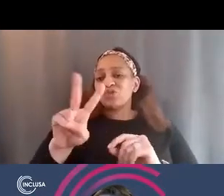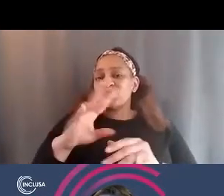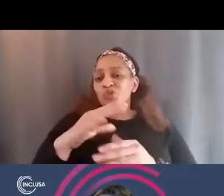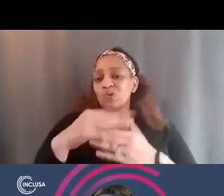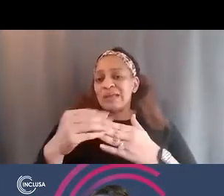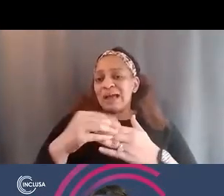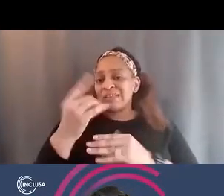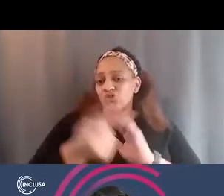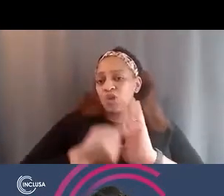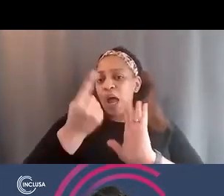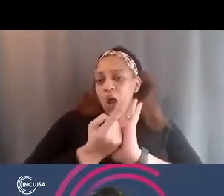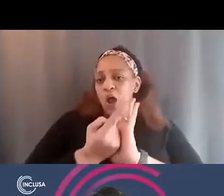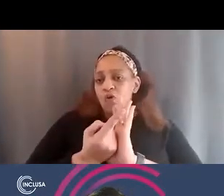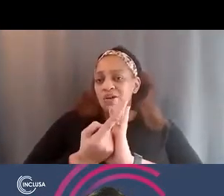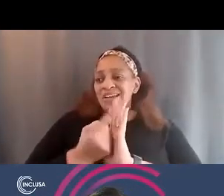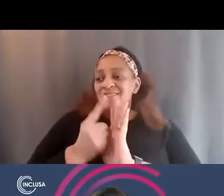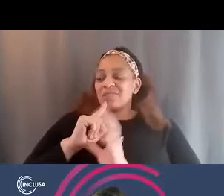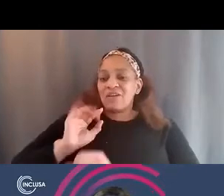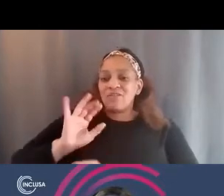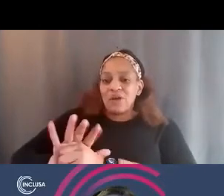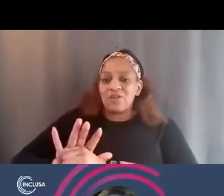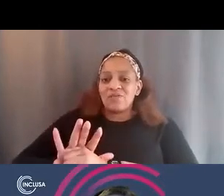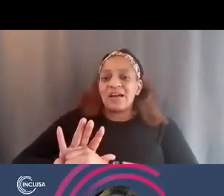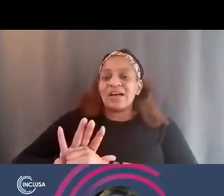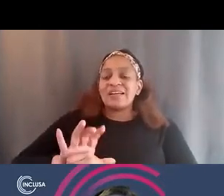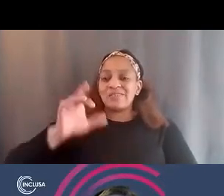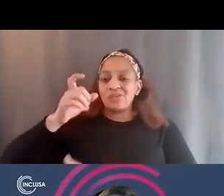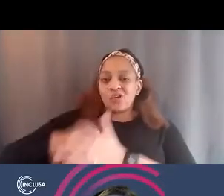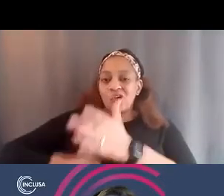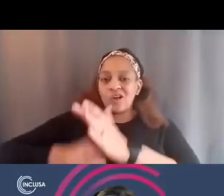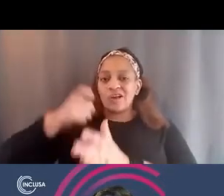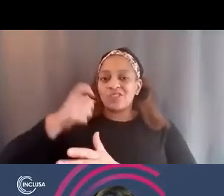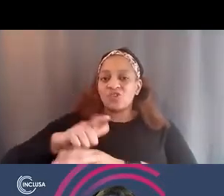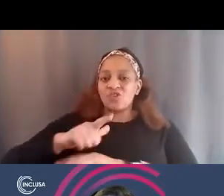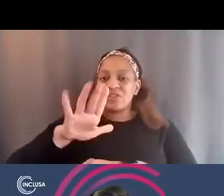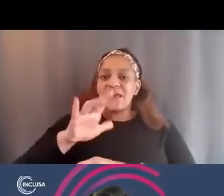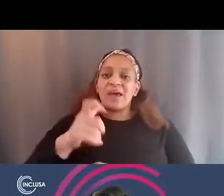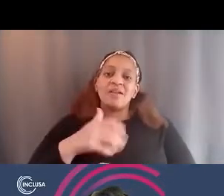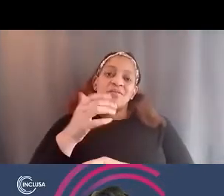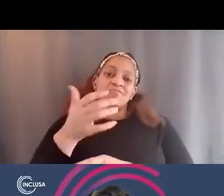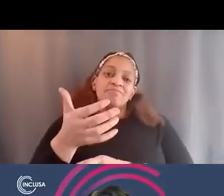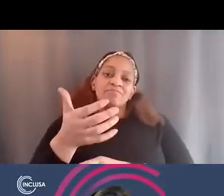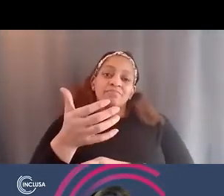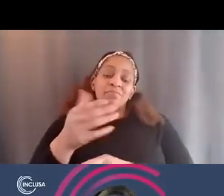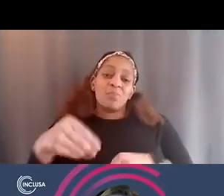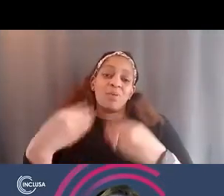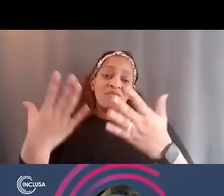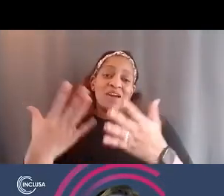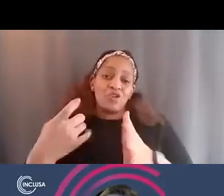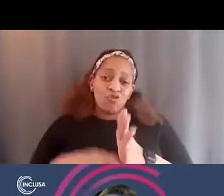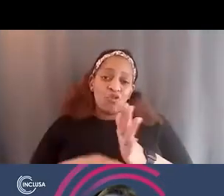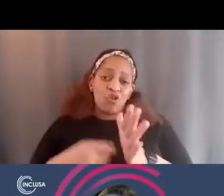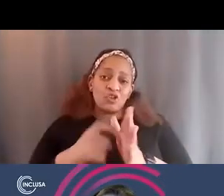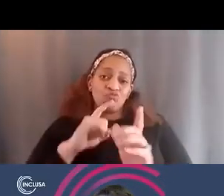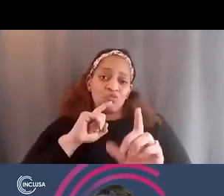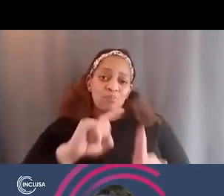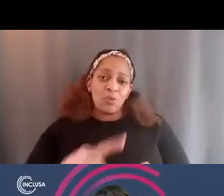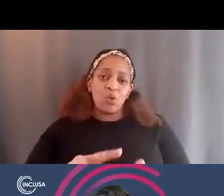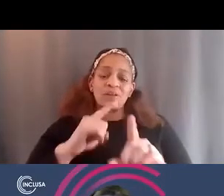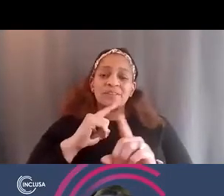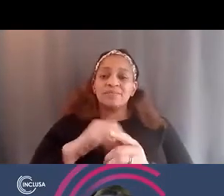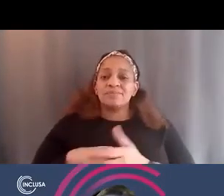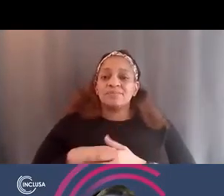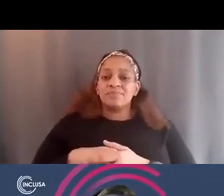that's verified by provider cost reporting. And again, the acuity tier on the left really allows us to increase from